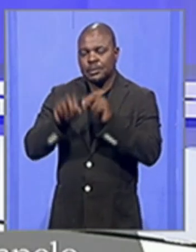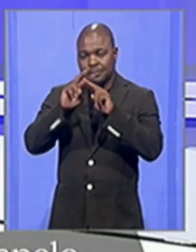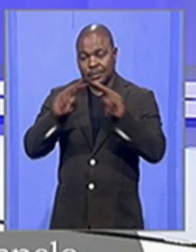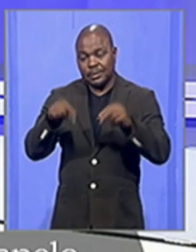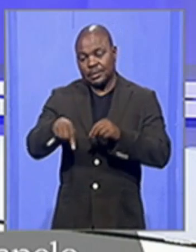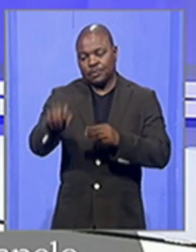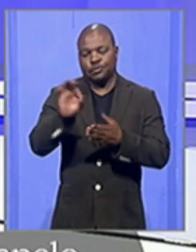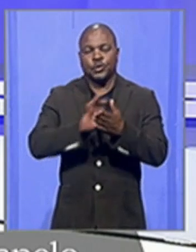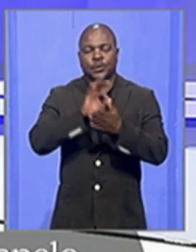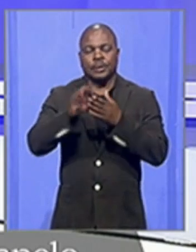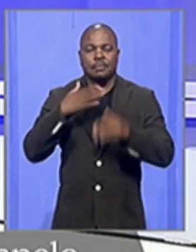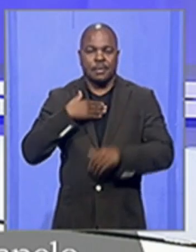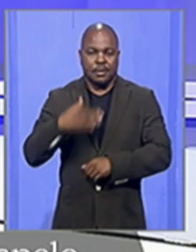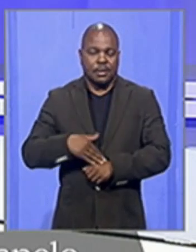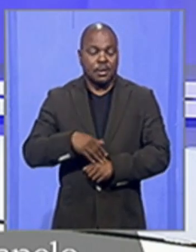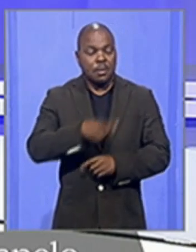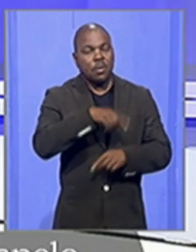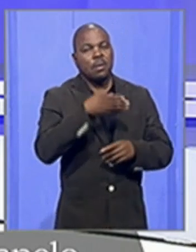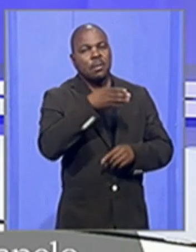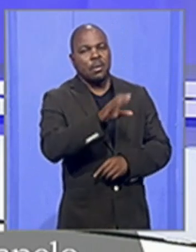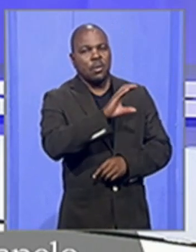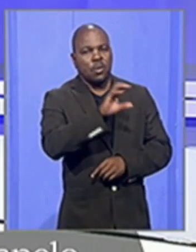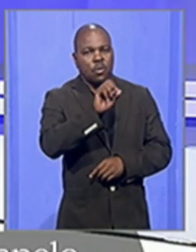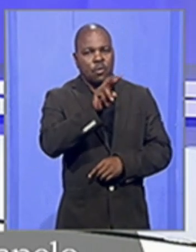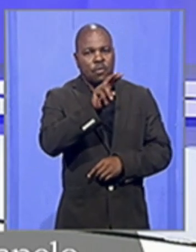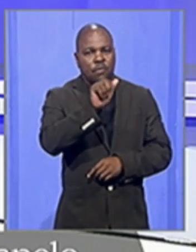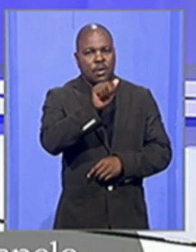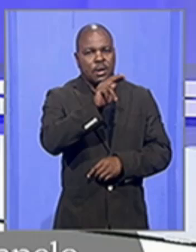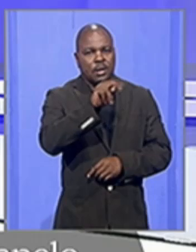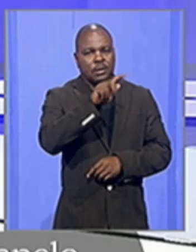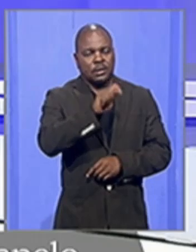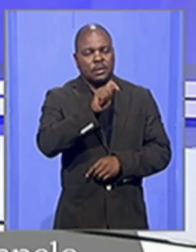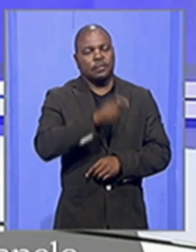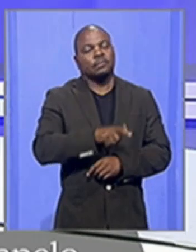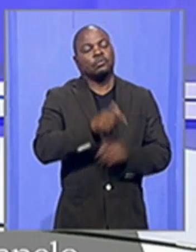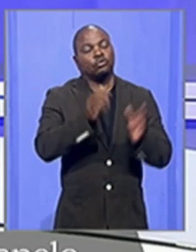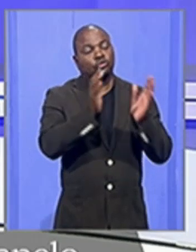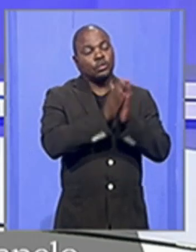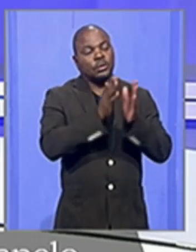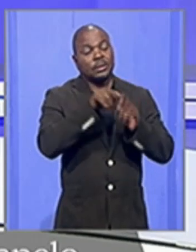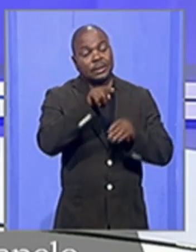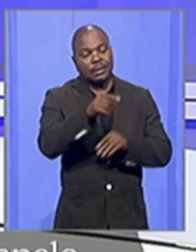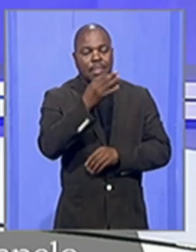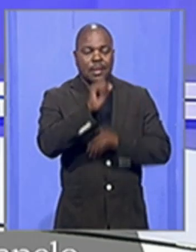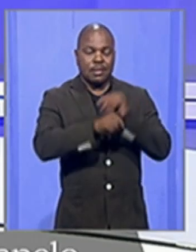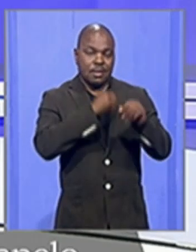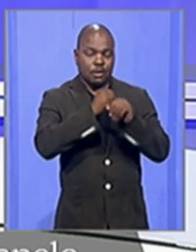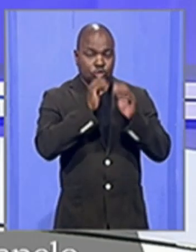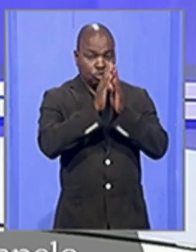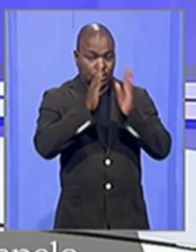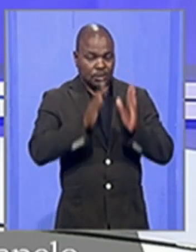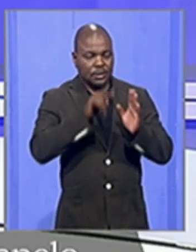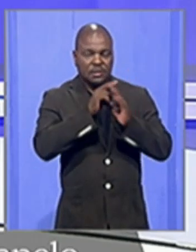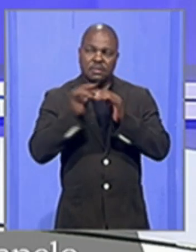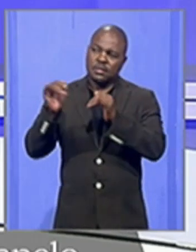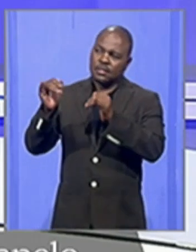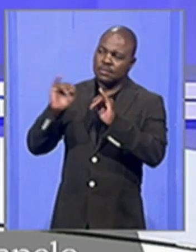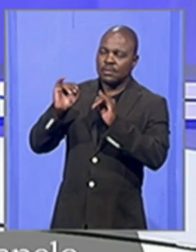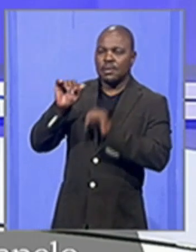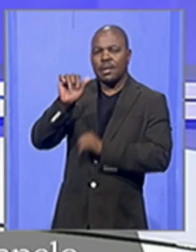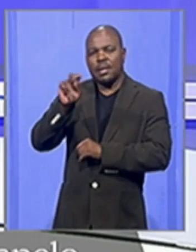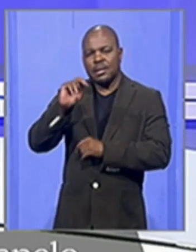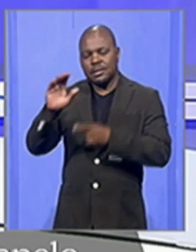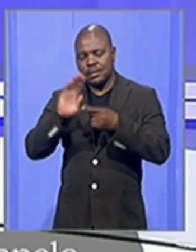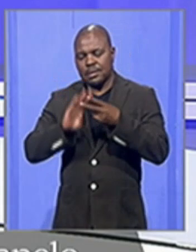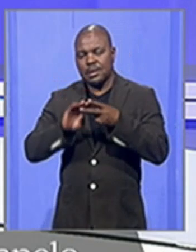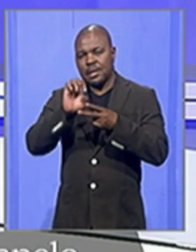motsheganong. Ba ne ba bua kwa kerekeng ya Covenant Fellowship. Kereke eno ya dingwaga di le 30 e ne laleditse baeteledipele ba